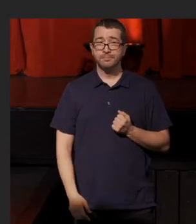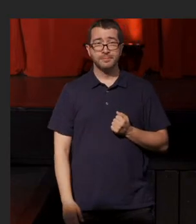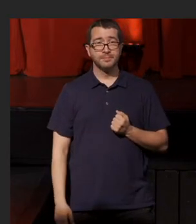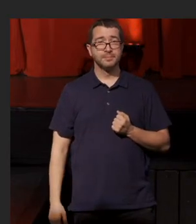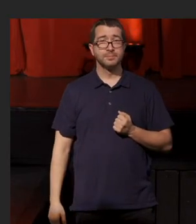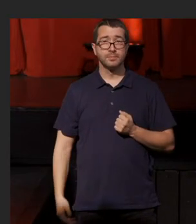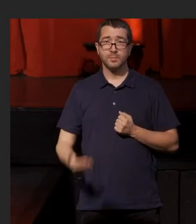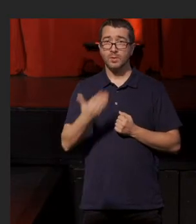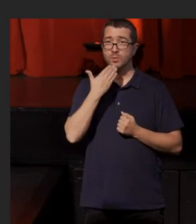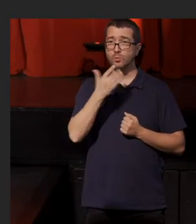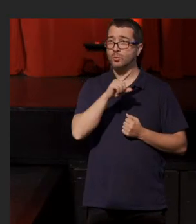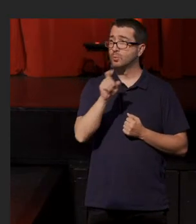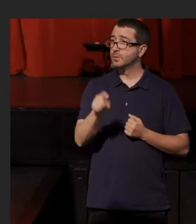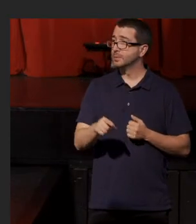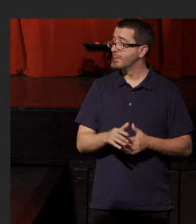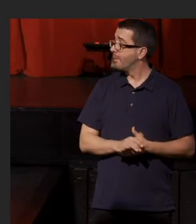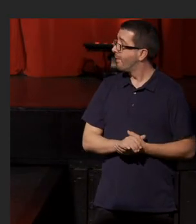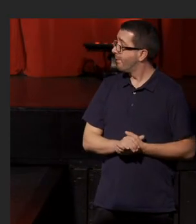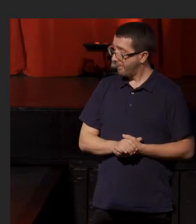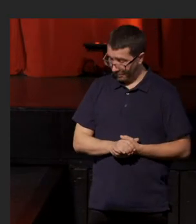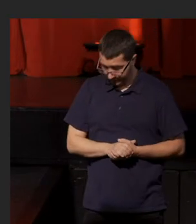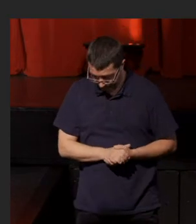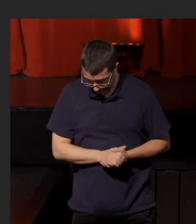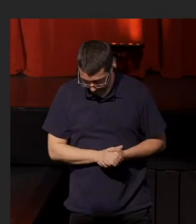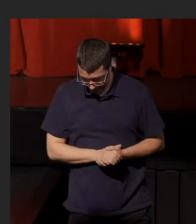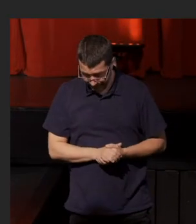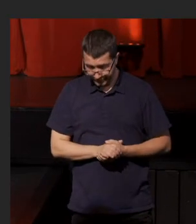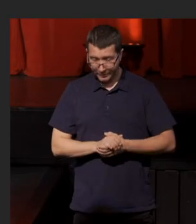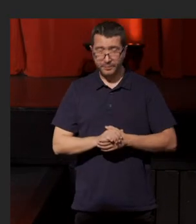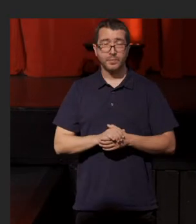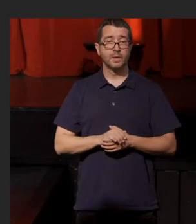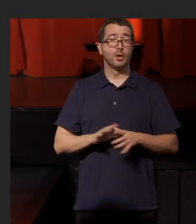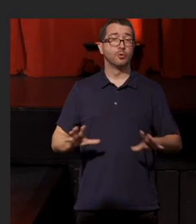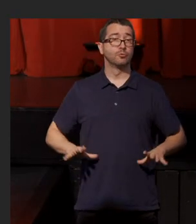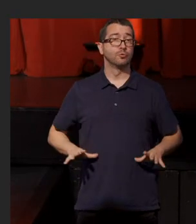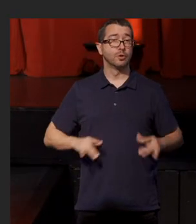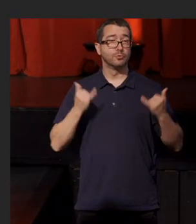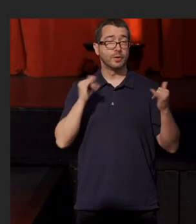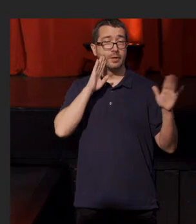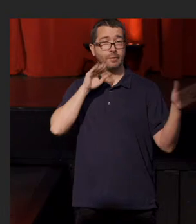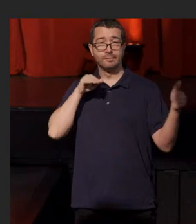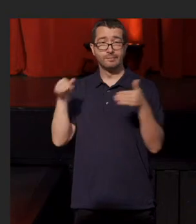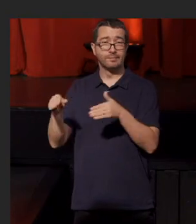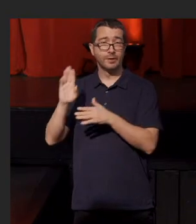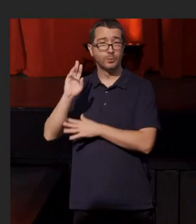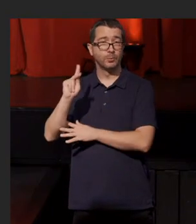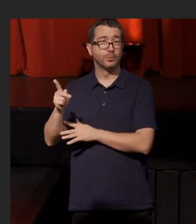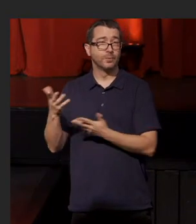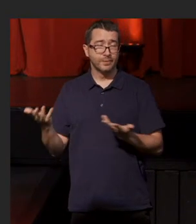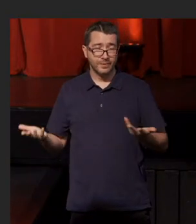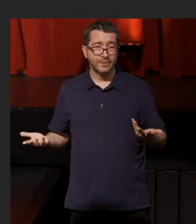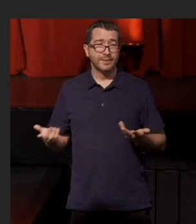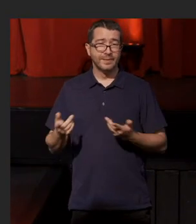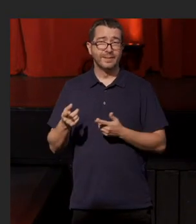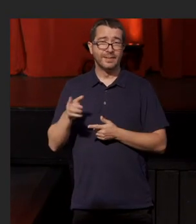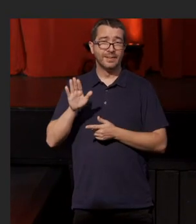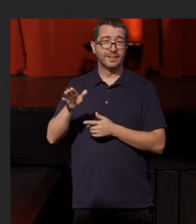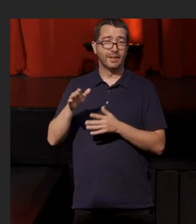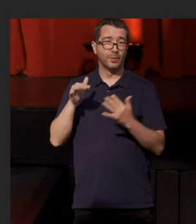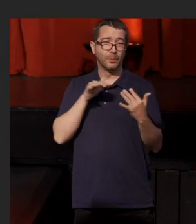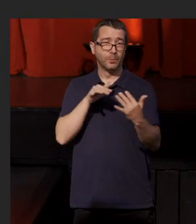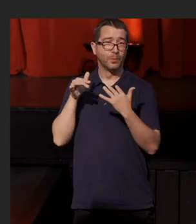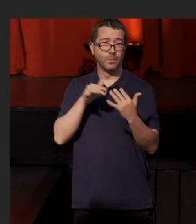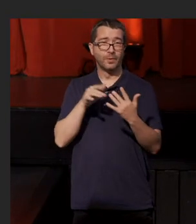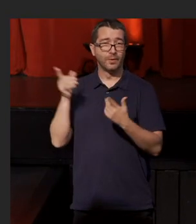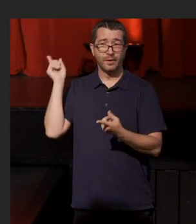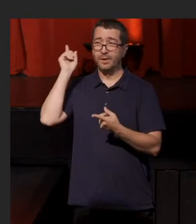Yeah, that's a good question. Well, I think the Russians are pretty preoccupied right now, so maybe we don't have to worry about them until